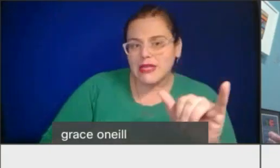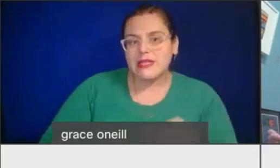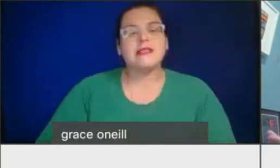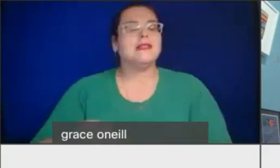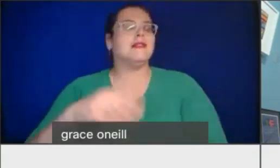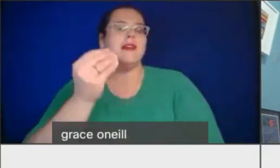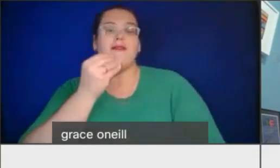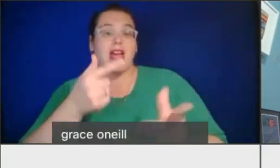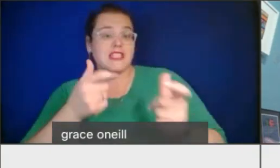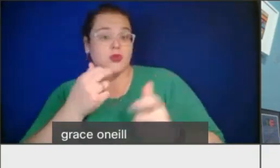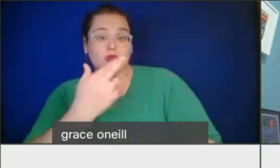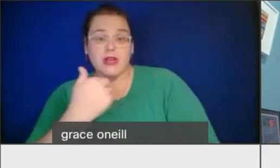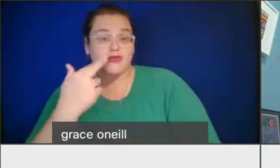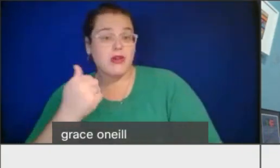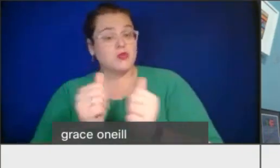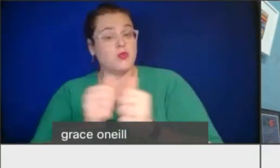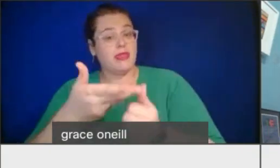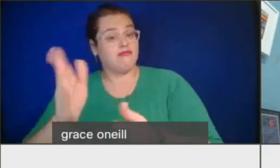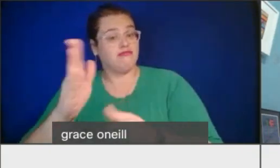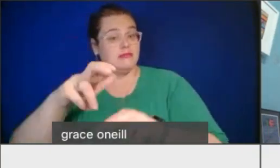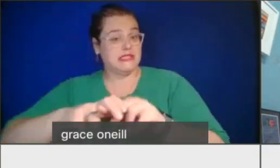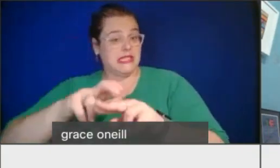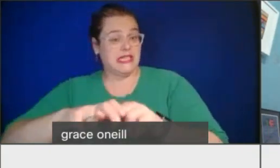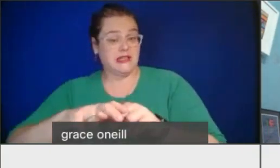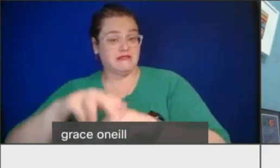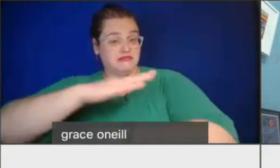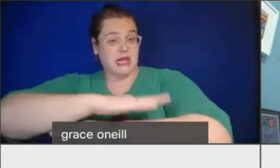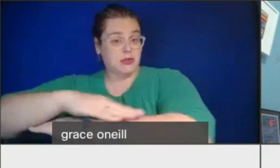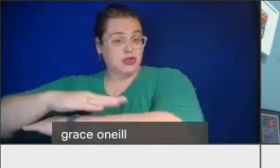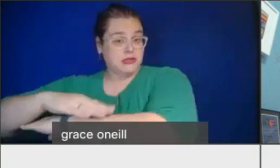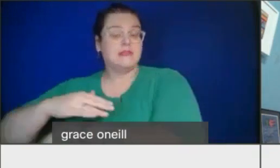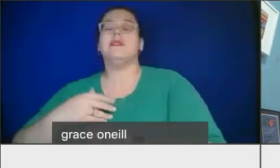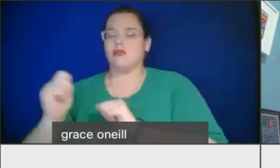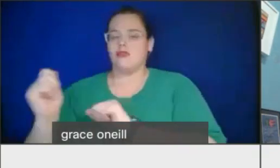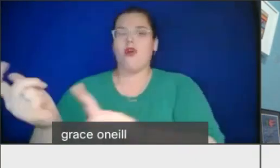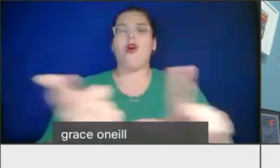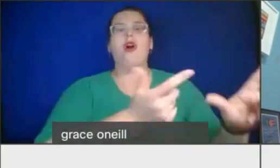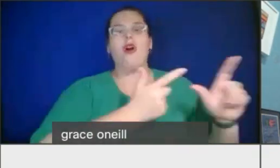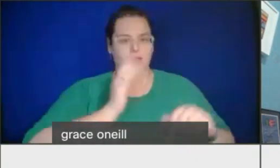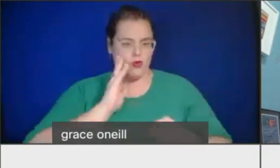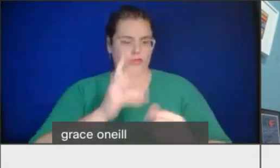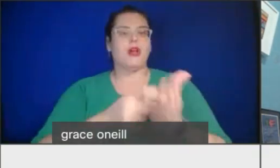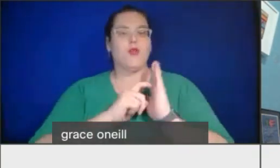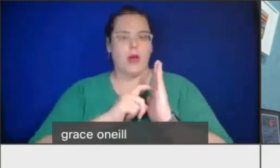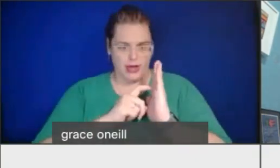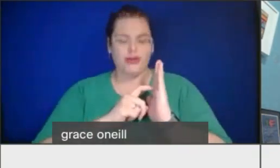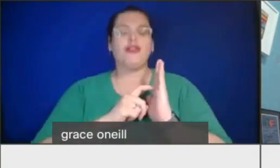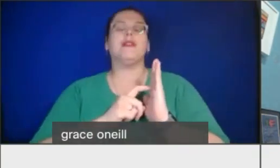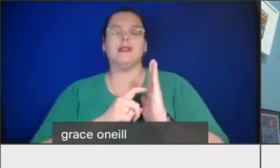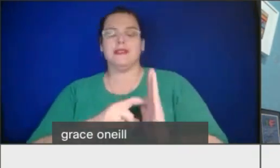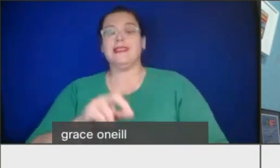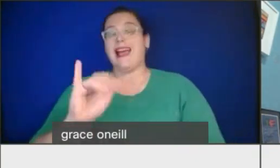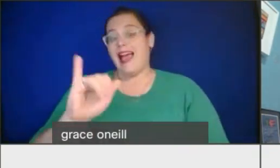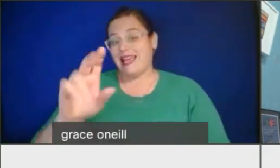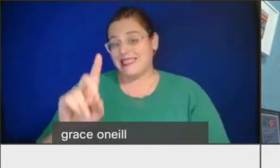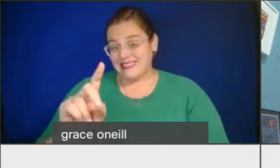that have a seated option, will all require that you show an identification and proof